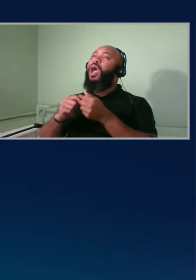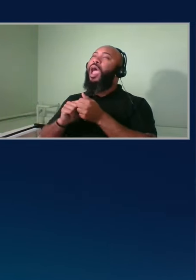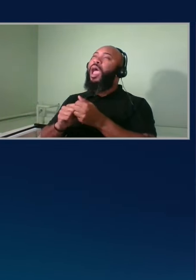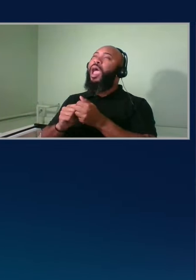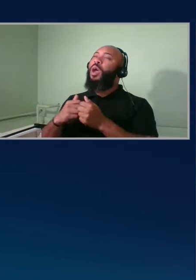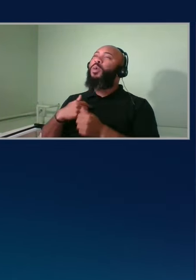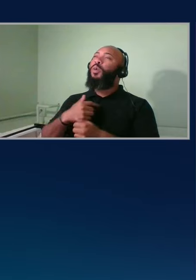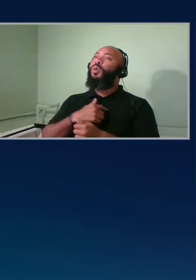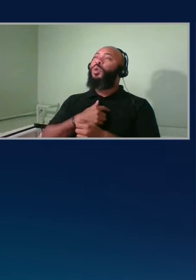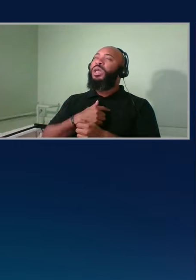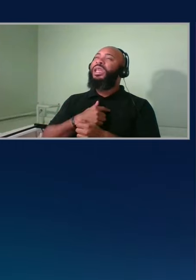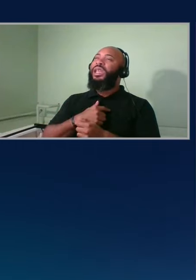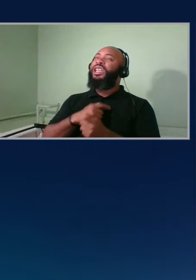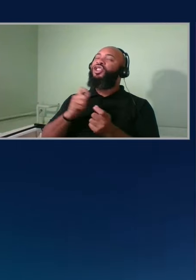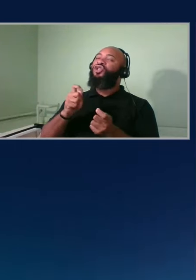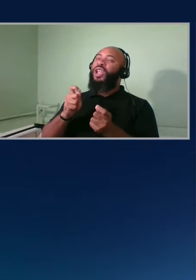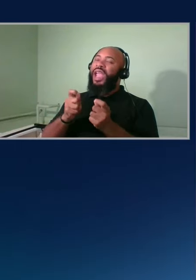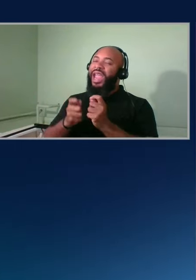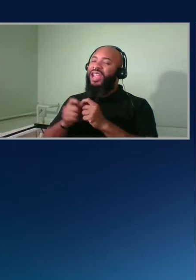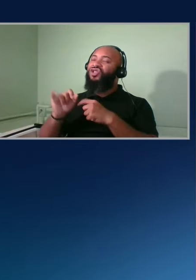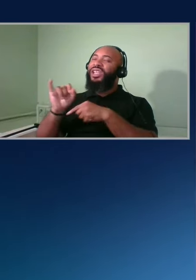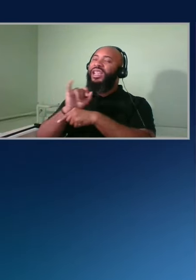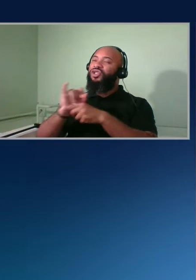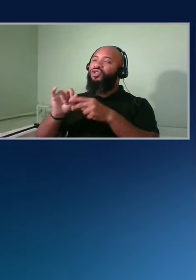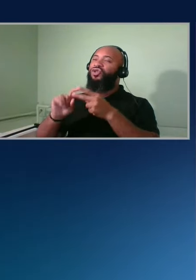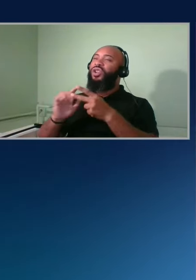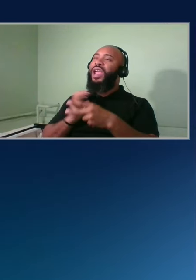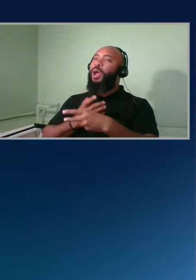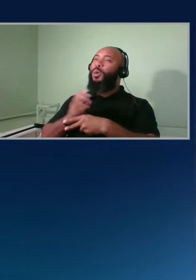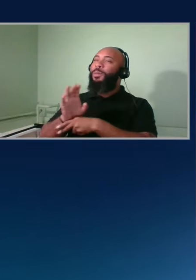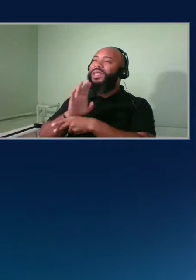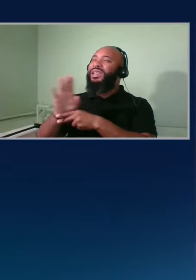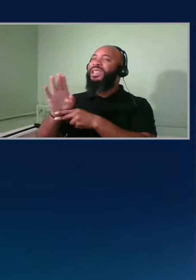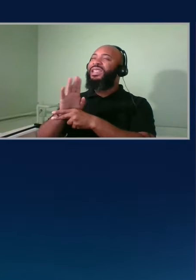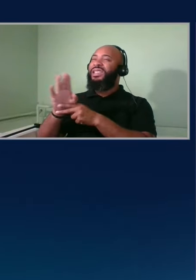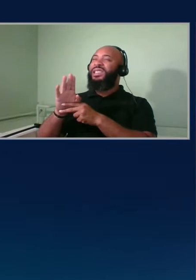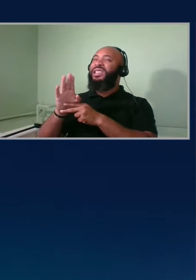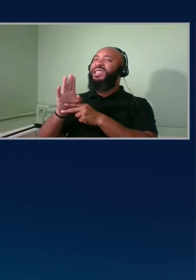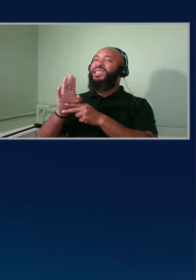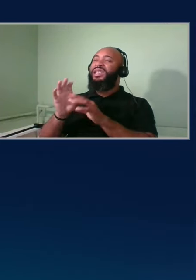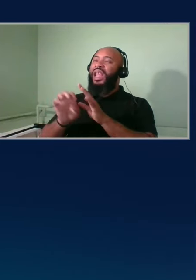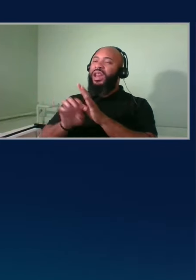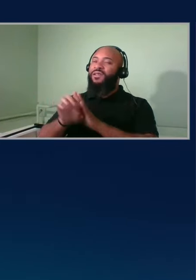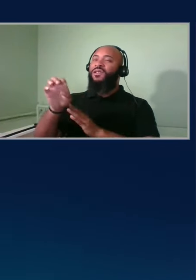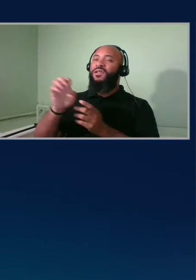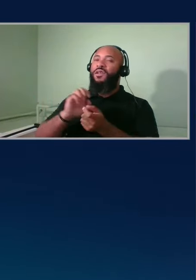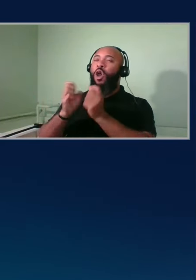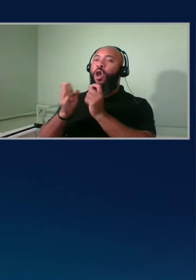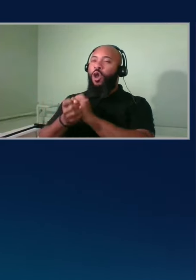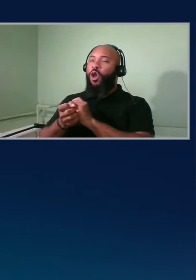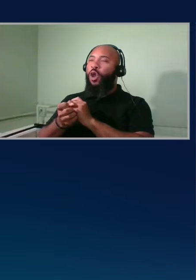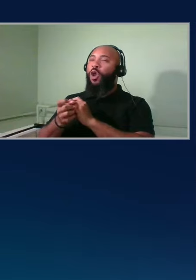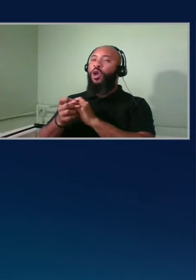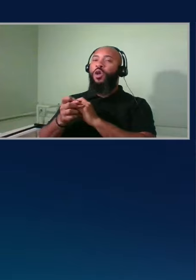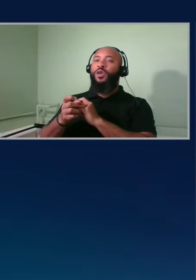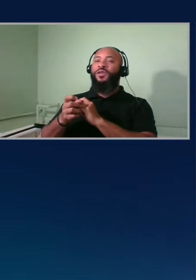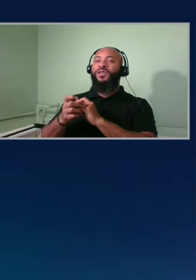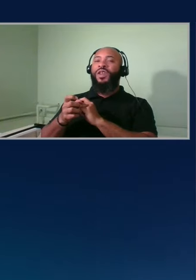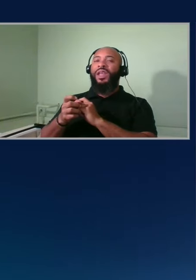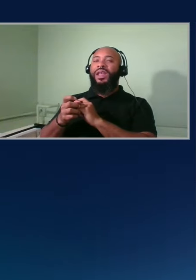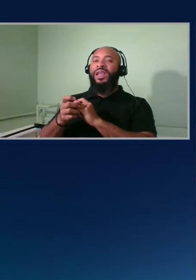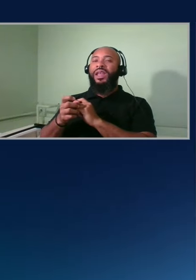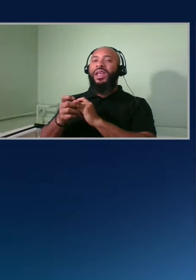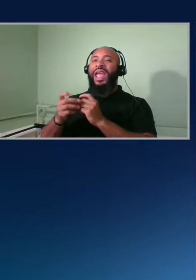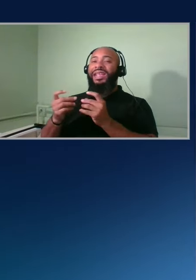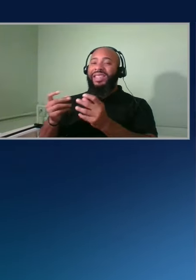transform the industry, transform our businesses, and evolve. Education and acceleration is really going to be the